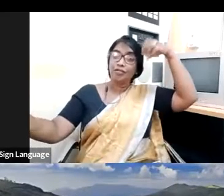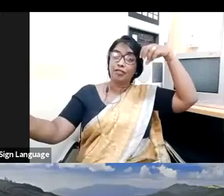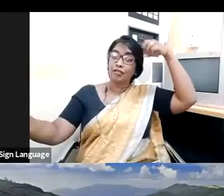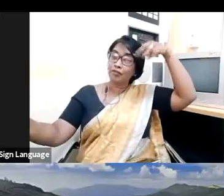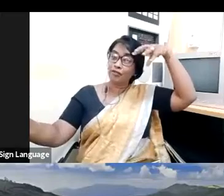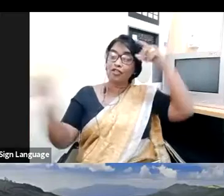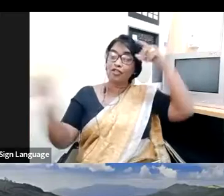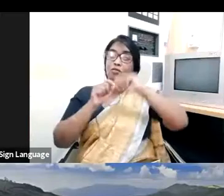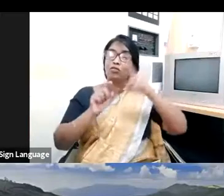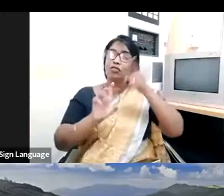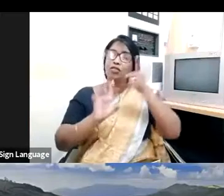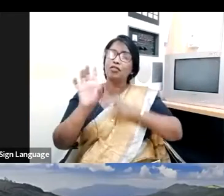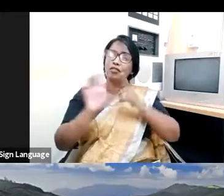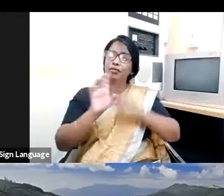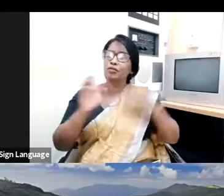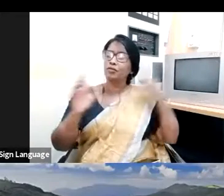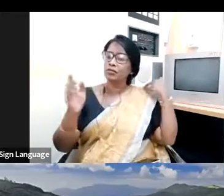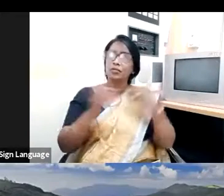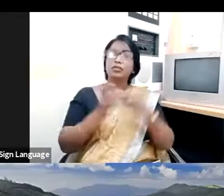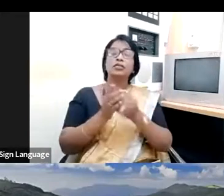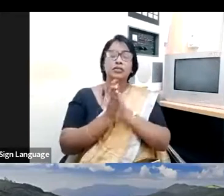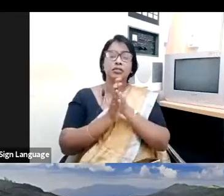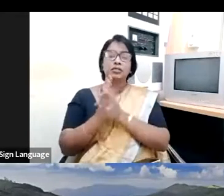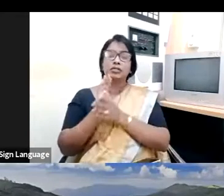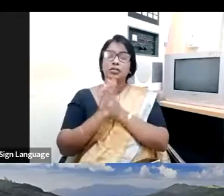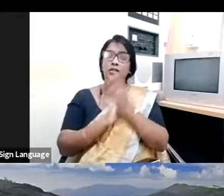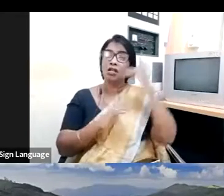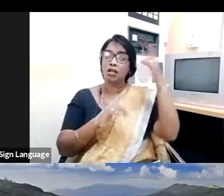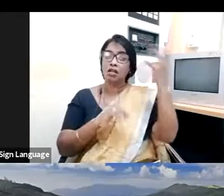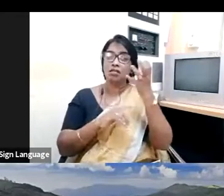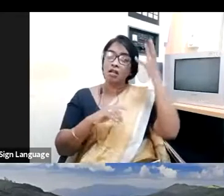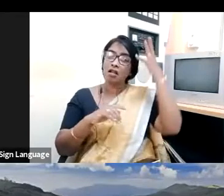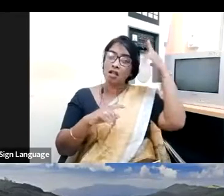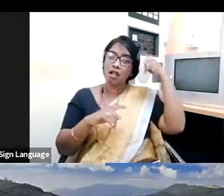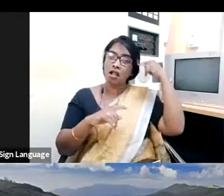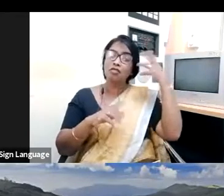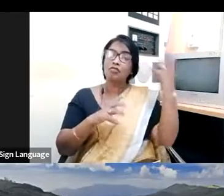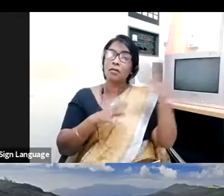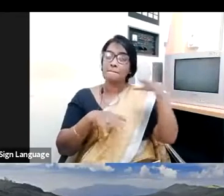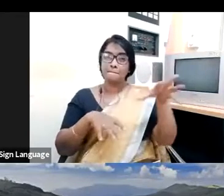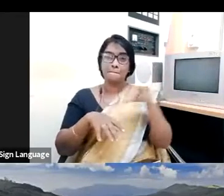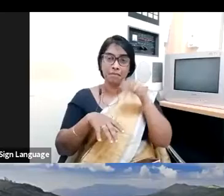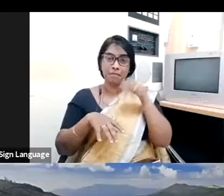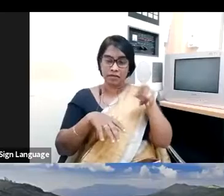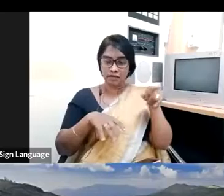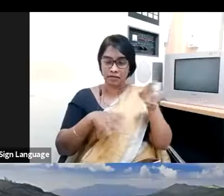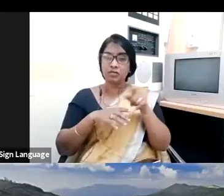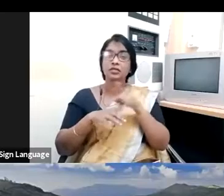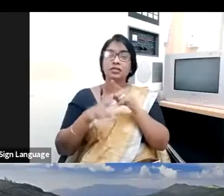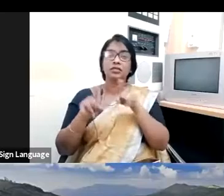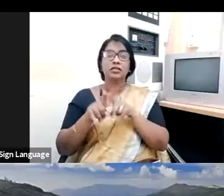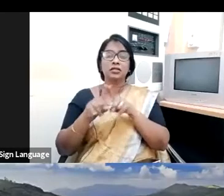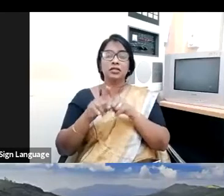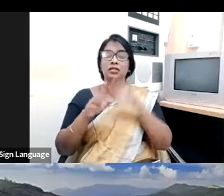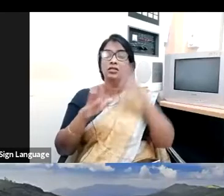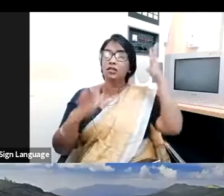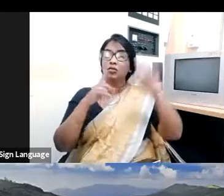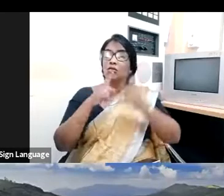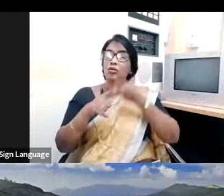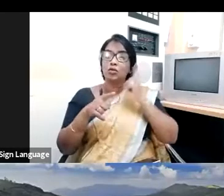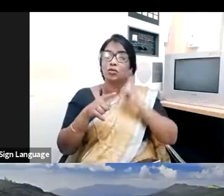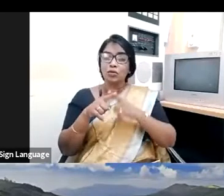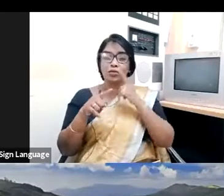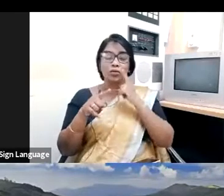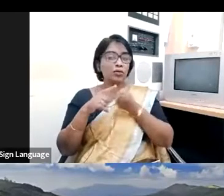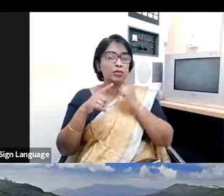Are there any international examples that could shed some light on this power struggle? So